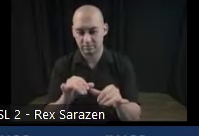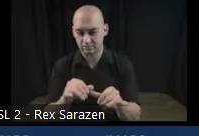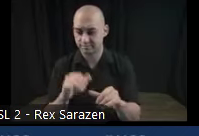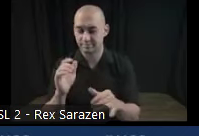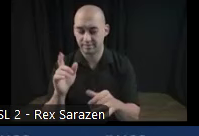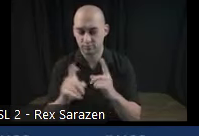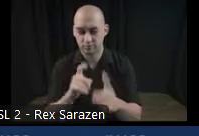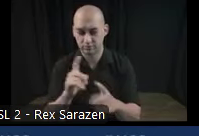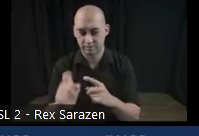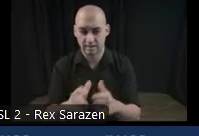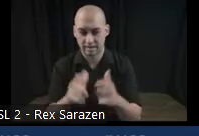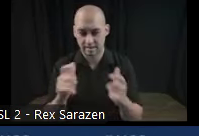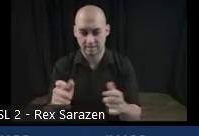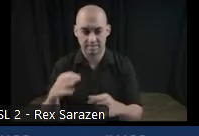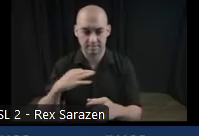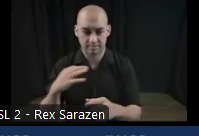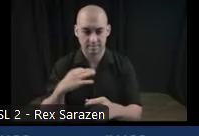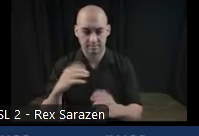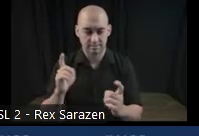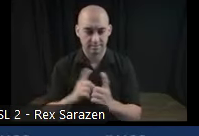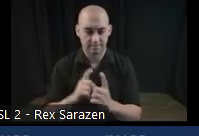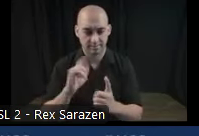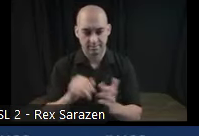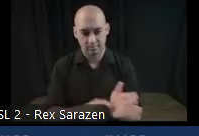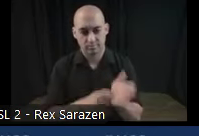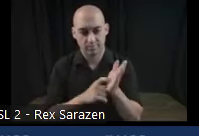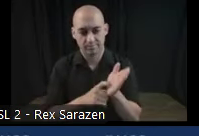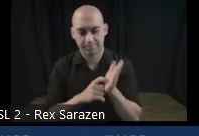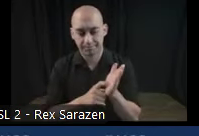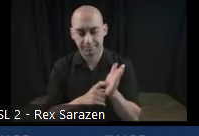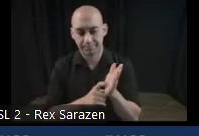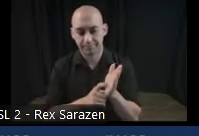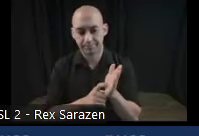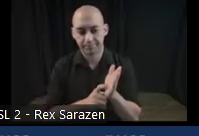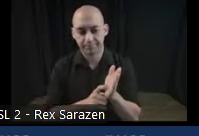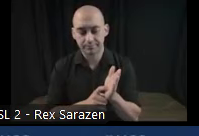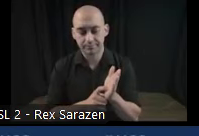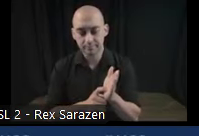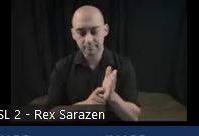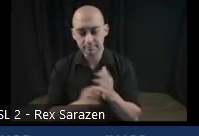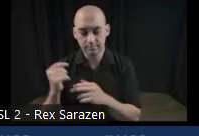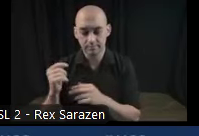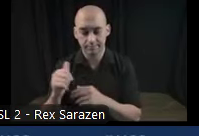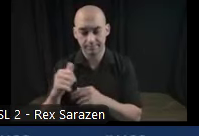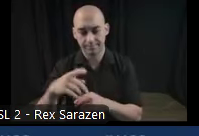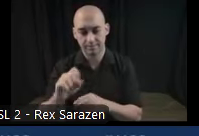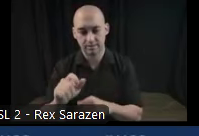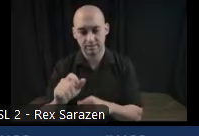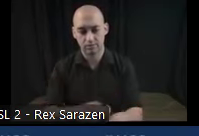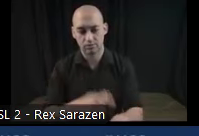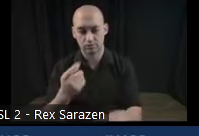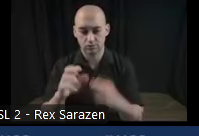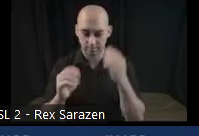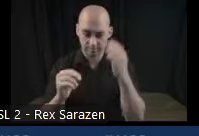So applicants that meet the reserve capacity criteria, which is the institutional transitions, APS, and long-term care,